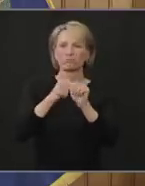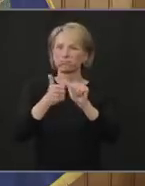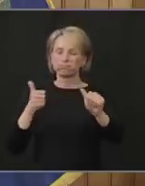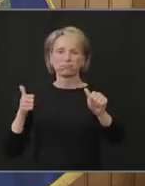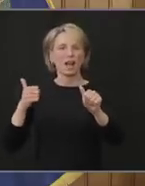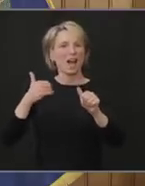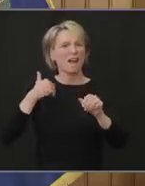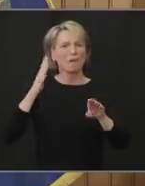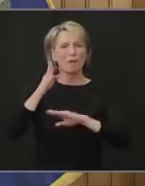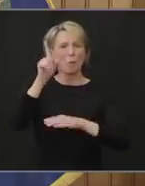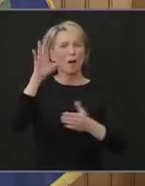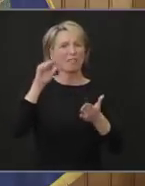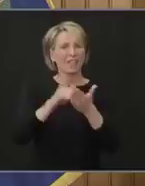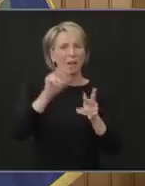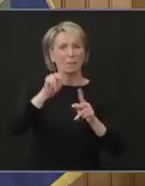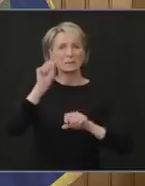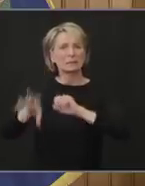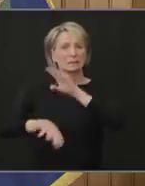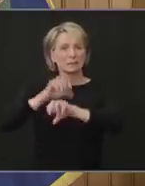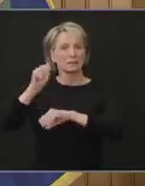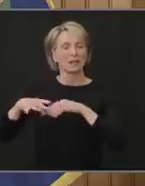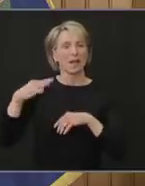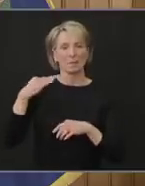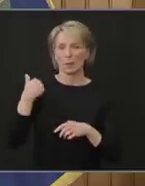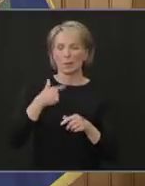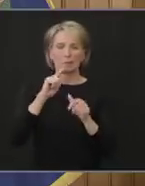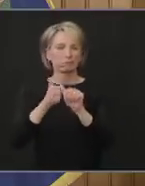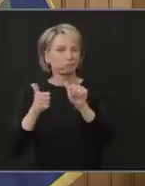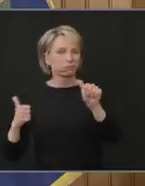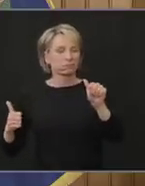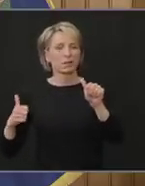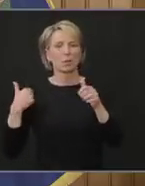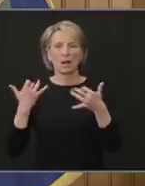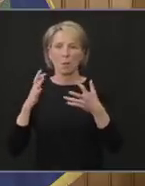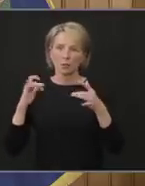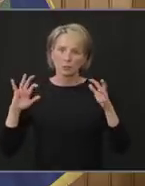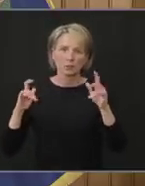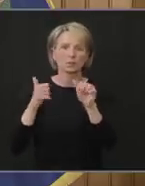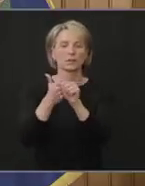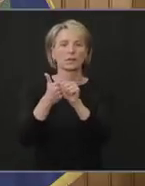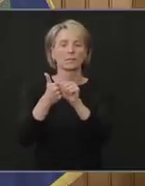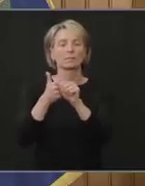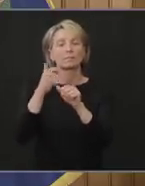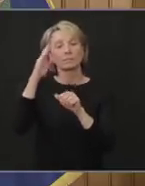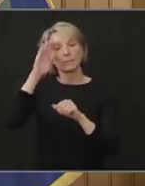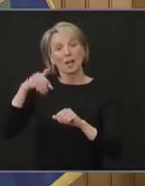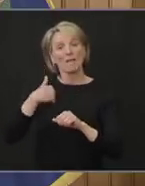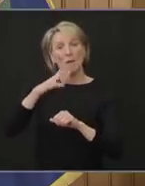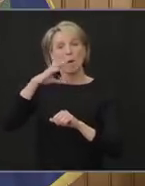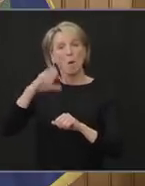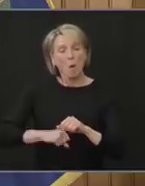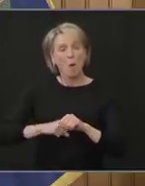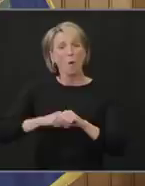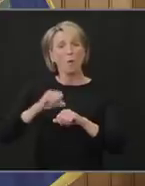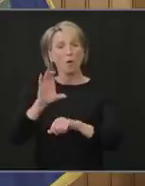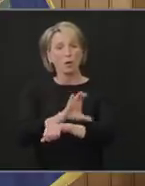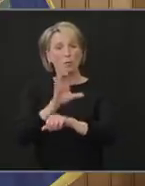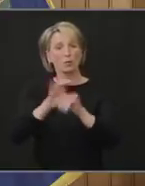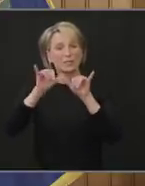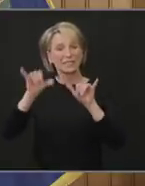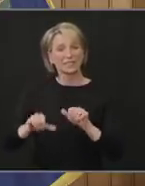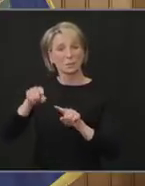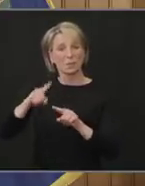just scrambling to catch up. We have an old COBOL platform computer system, dates back 40